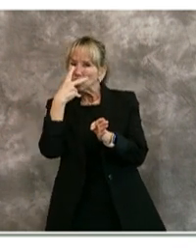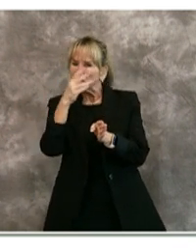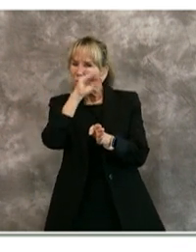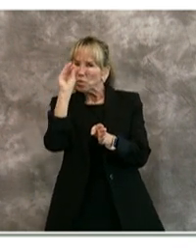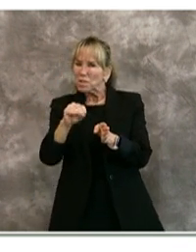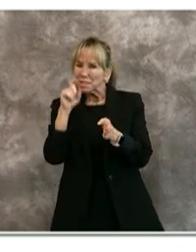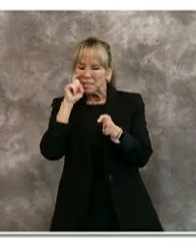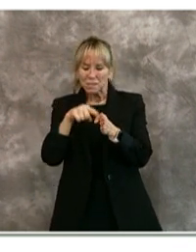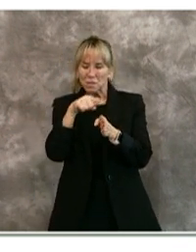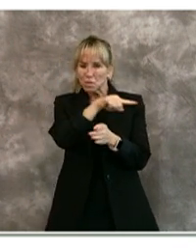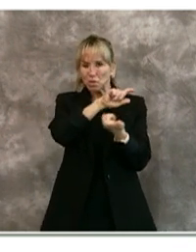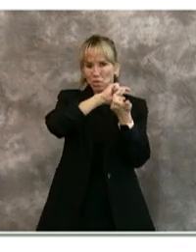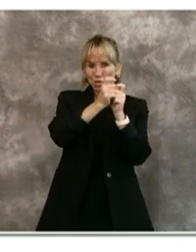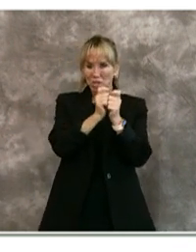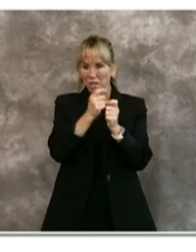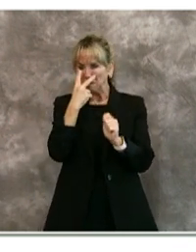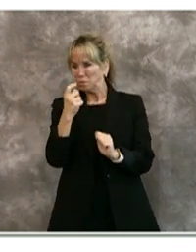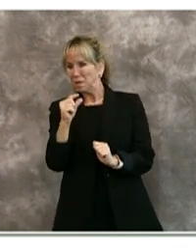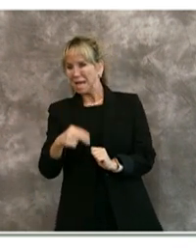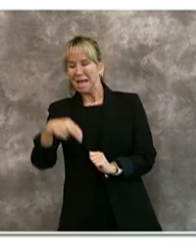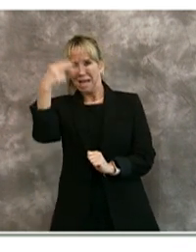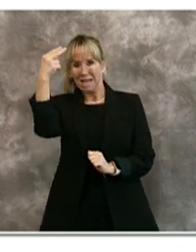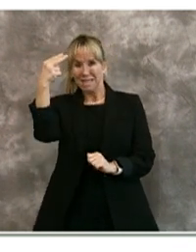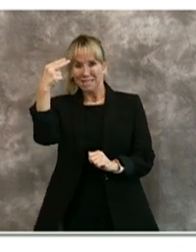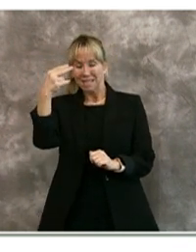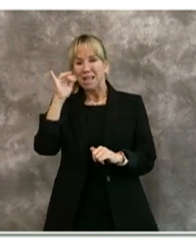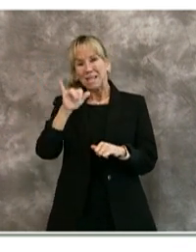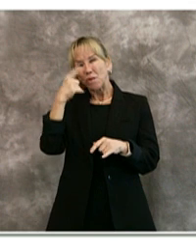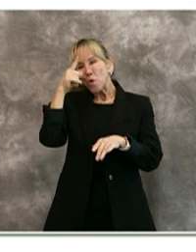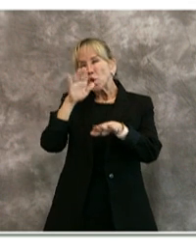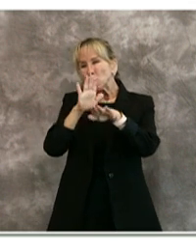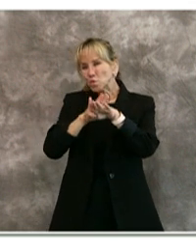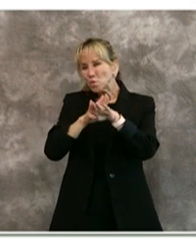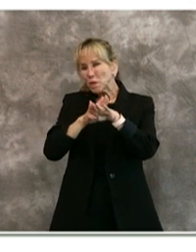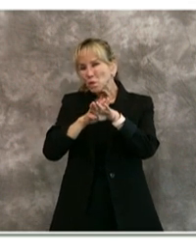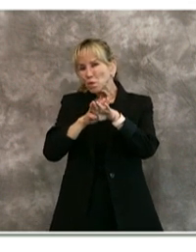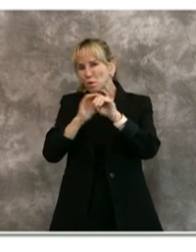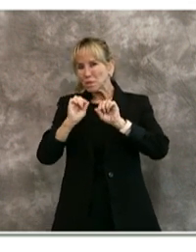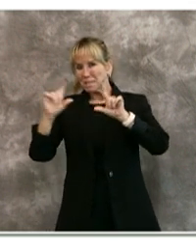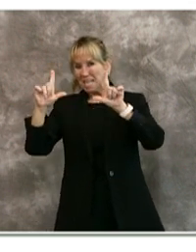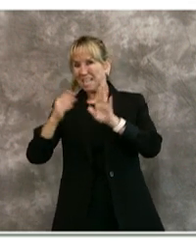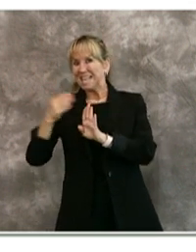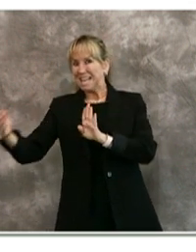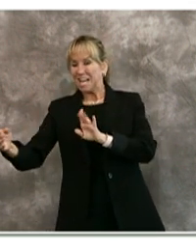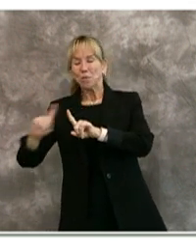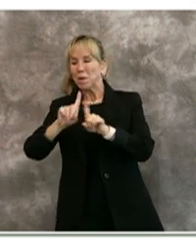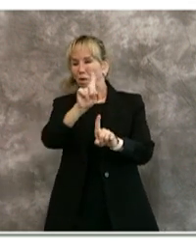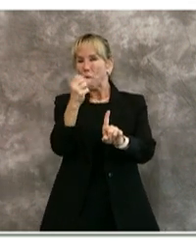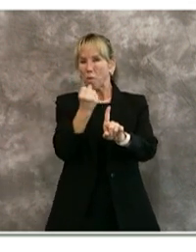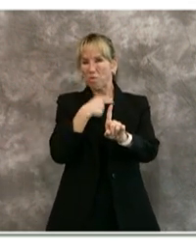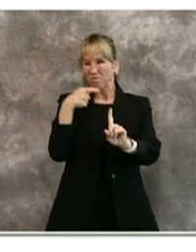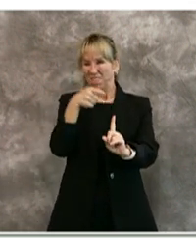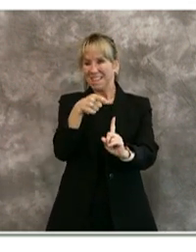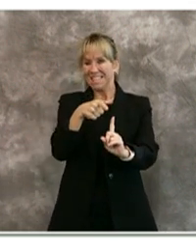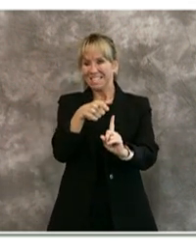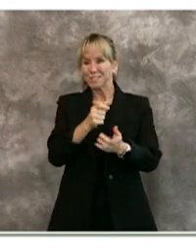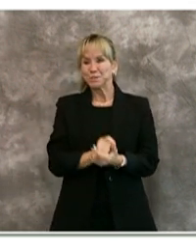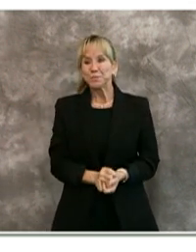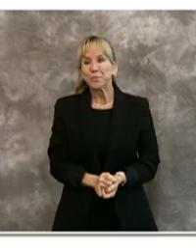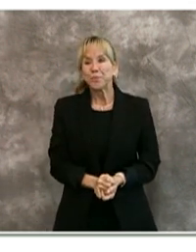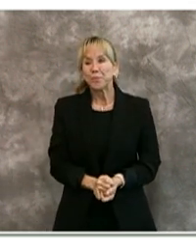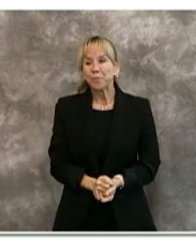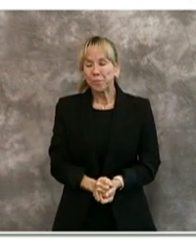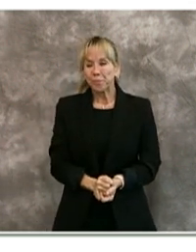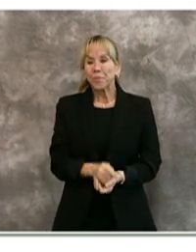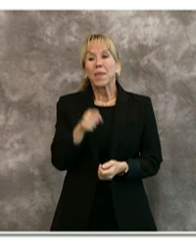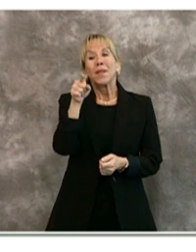we'll see that number on the trigger slide coming up, but just hold here. So this is